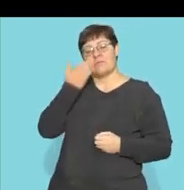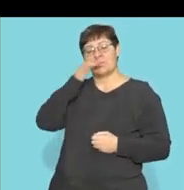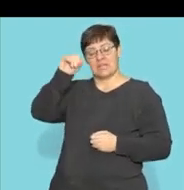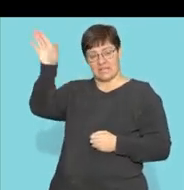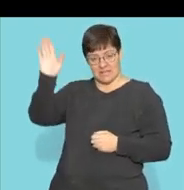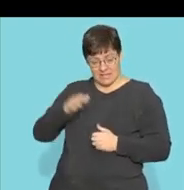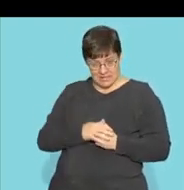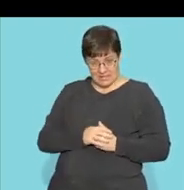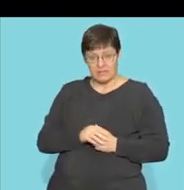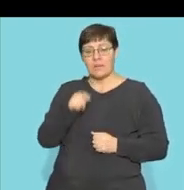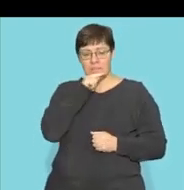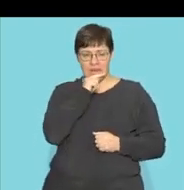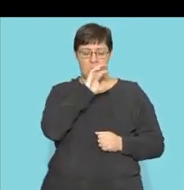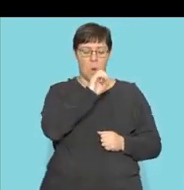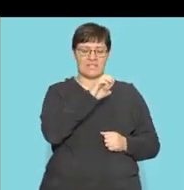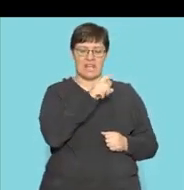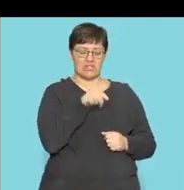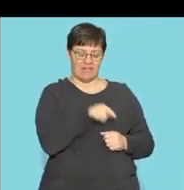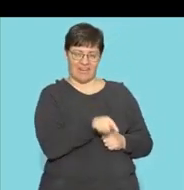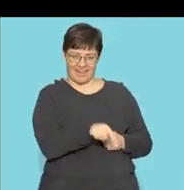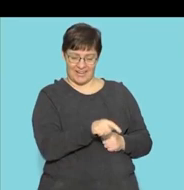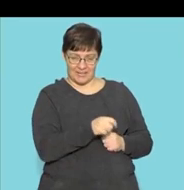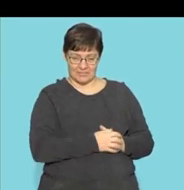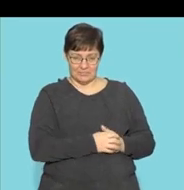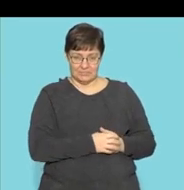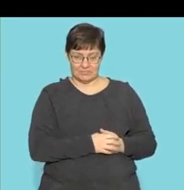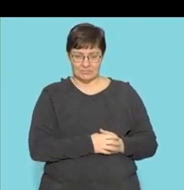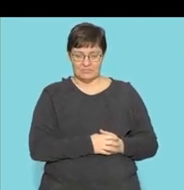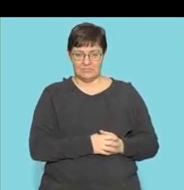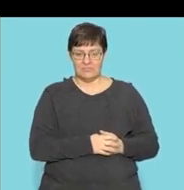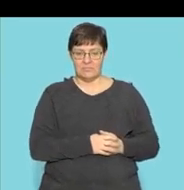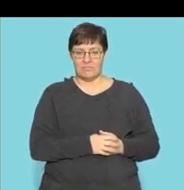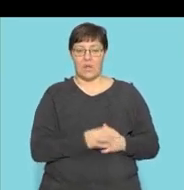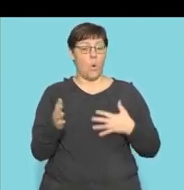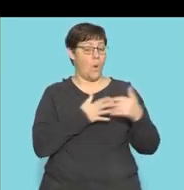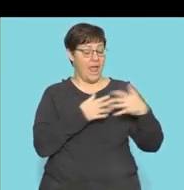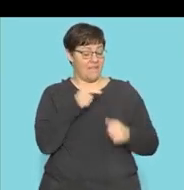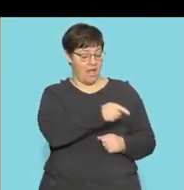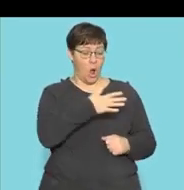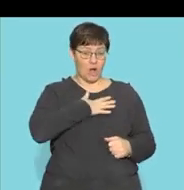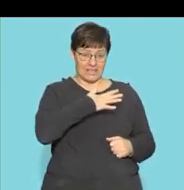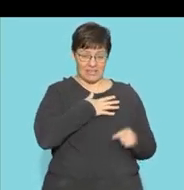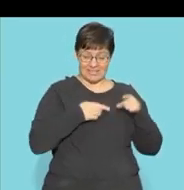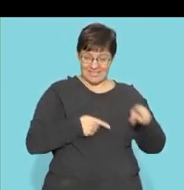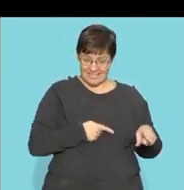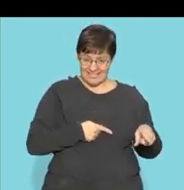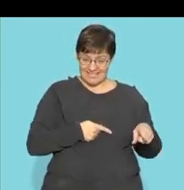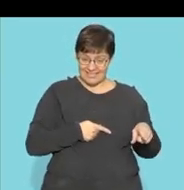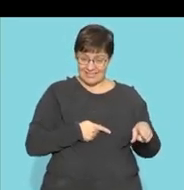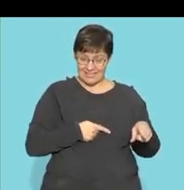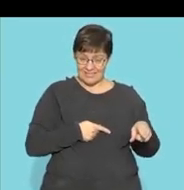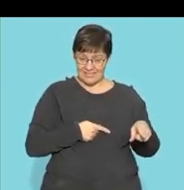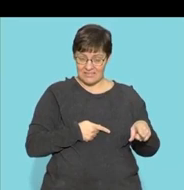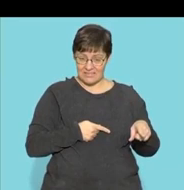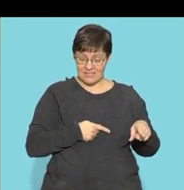donating electrons. This is the oxidation reaction. And remember, wherever there's the oxidation reaction, the